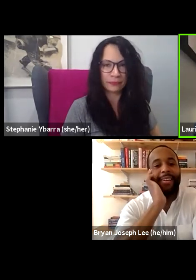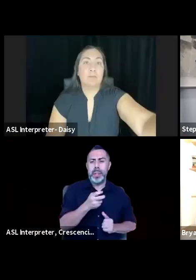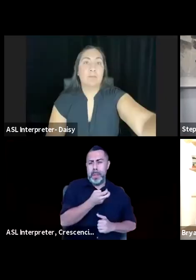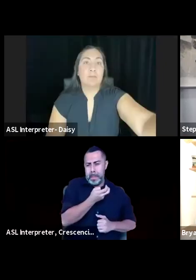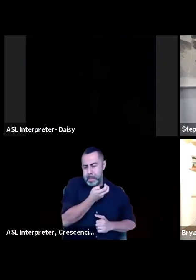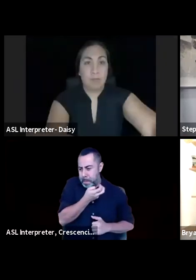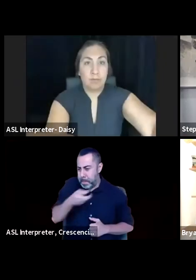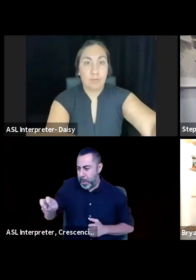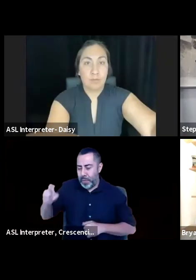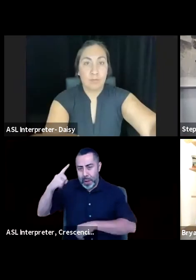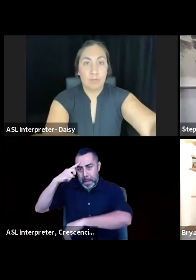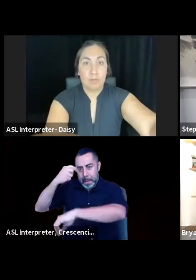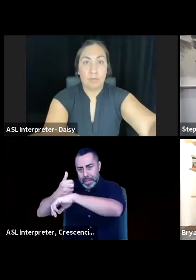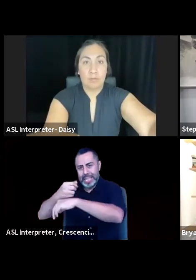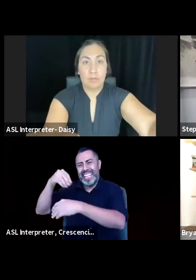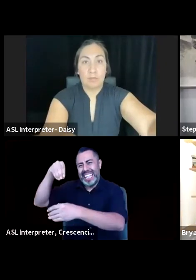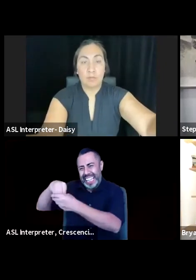mindset and model,